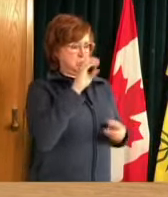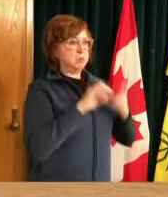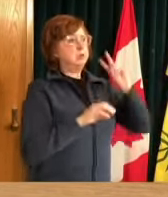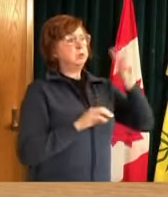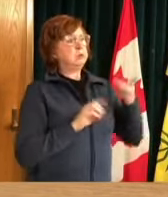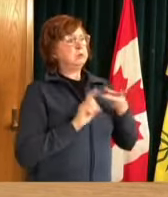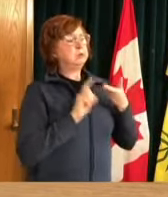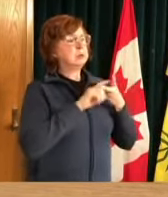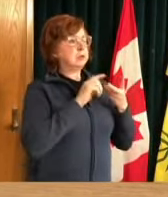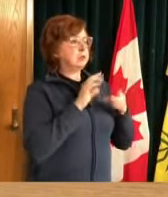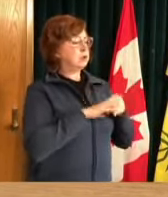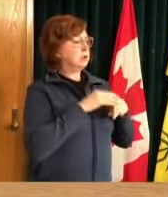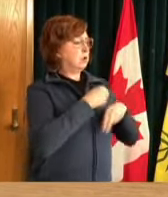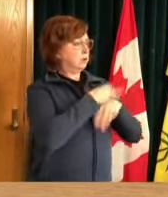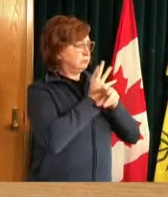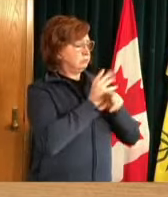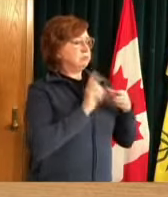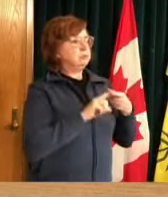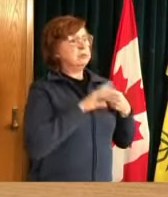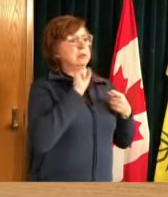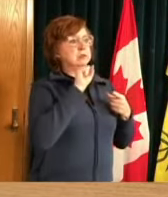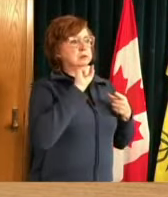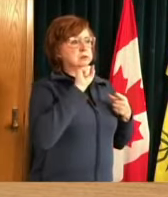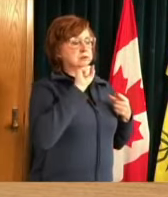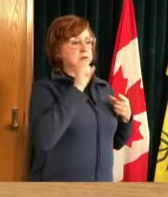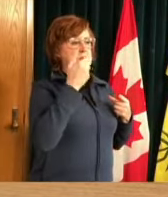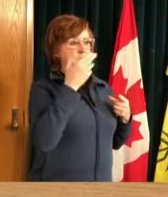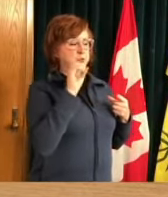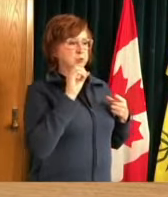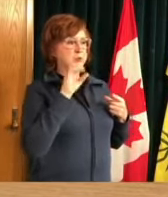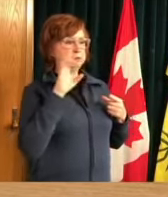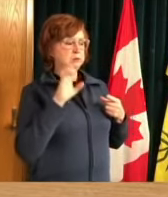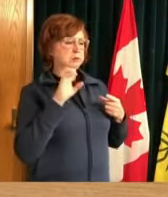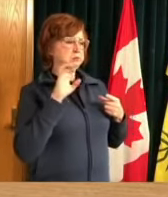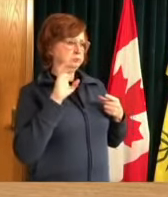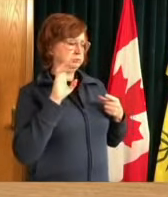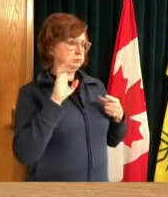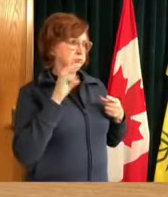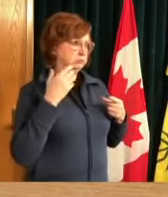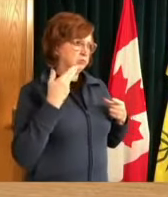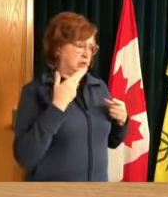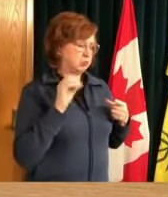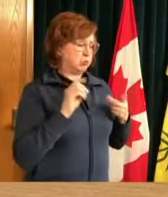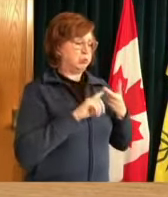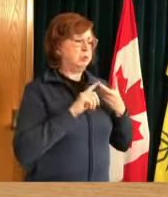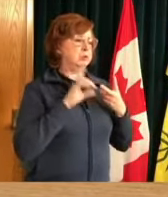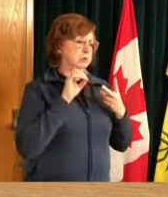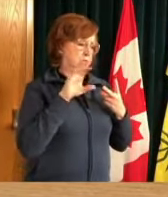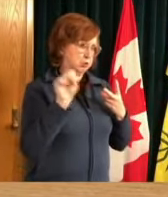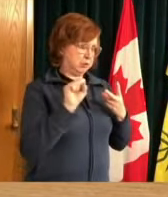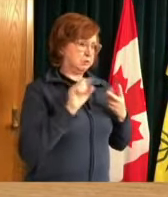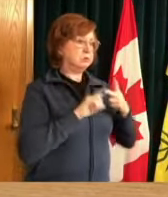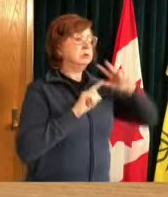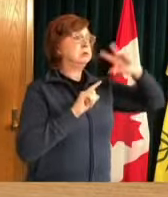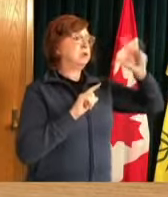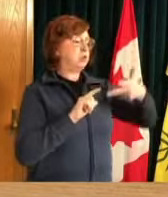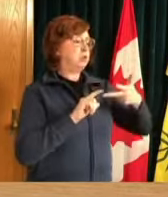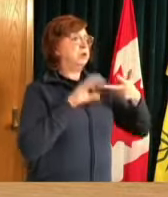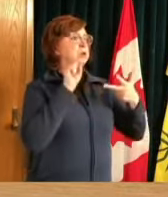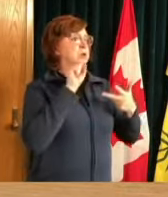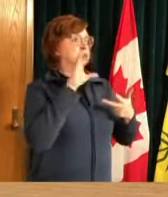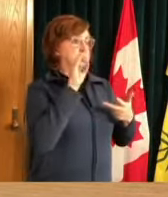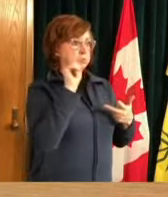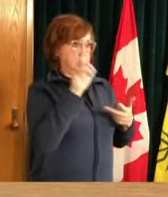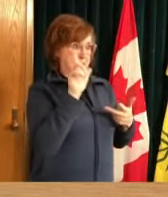is Saskatchewan's chief medical health officer Dr. Sakeb Shahad as well as the CEO of the Saskatchewan Health Authority Scott